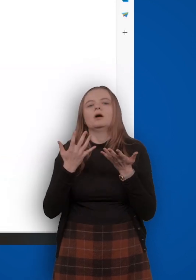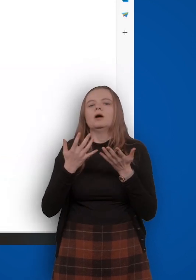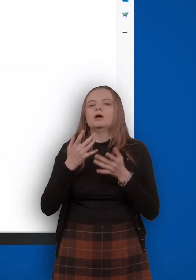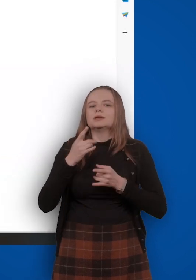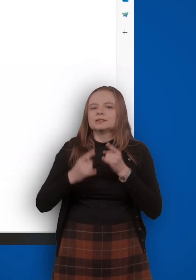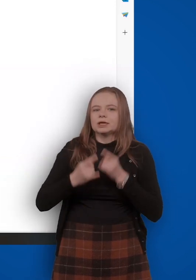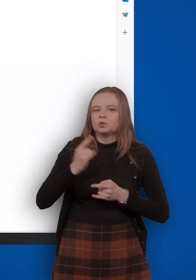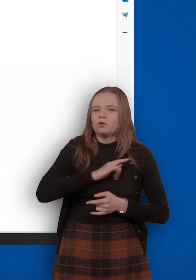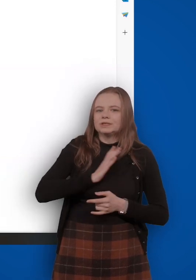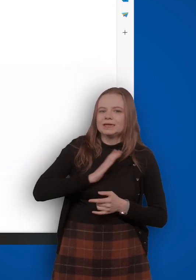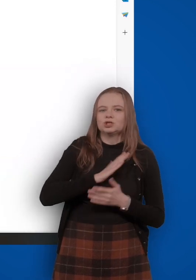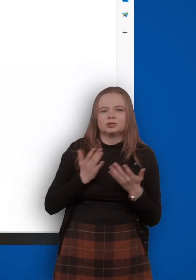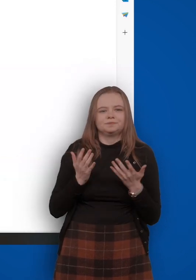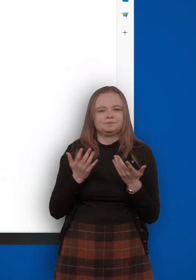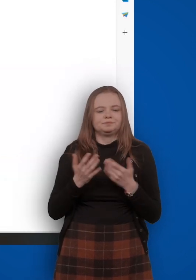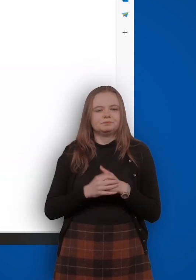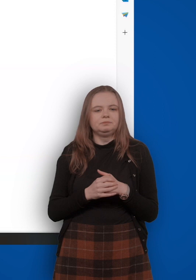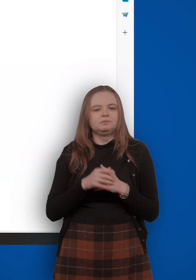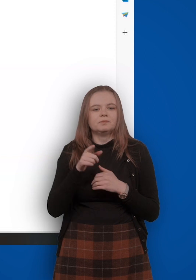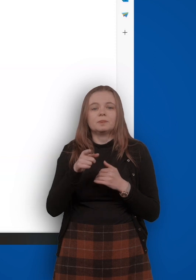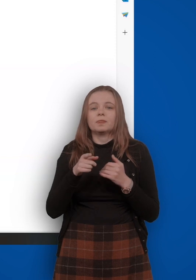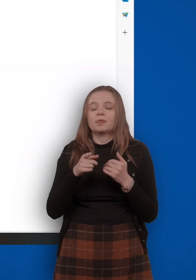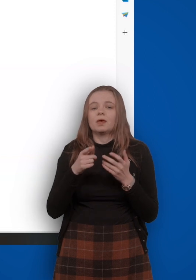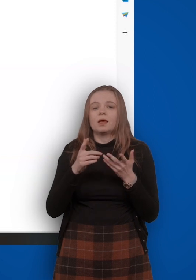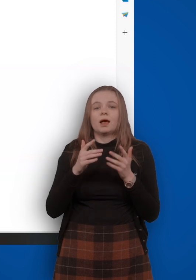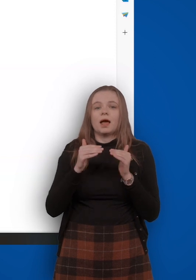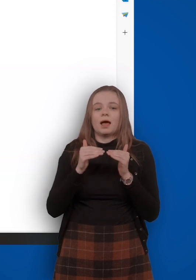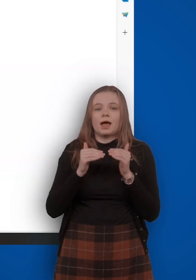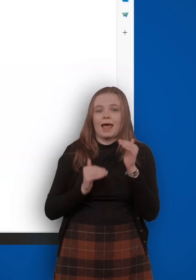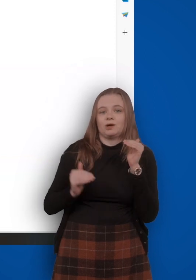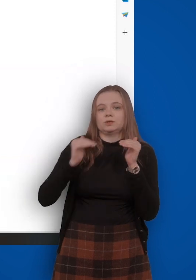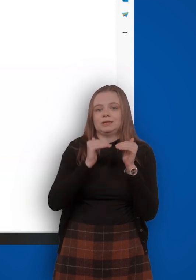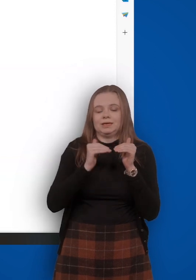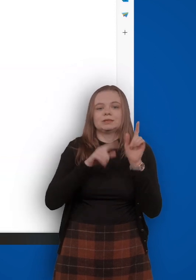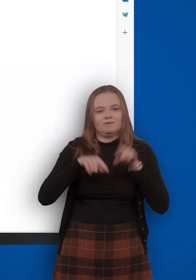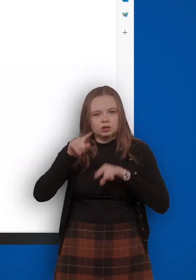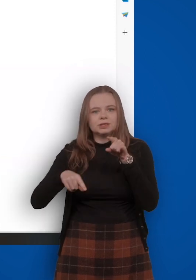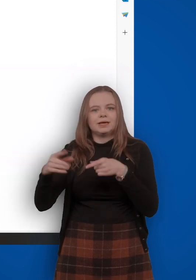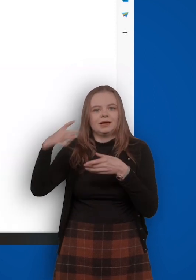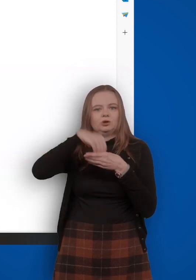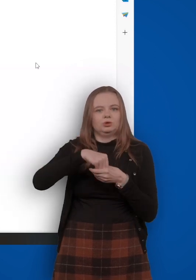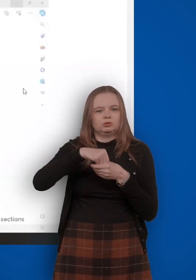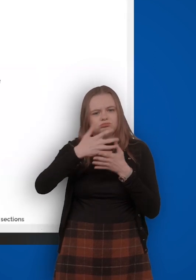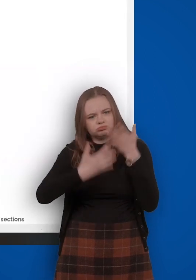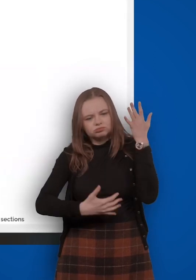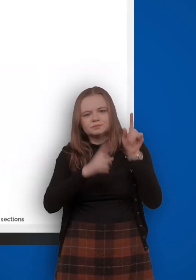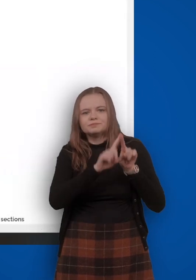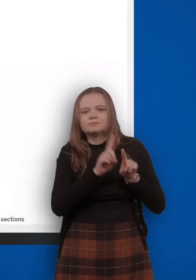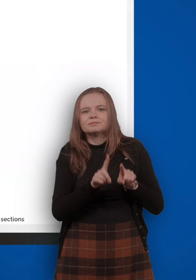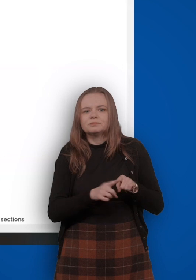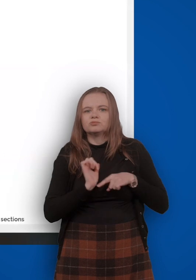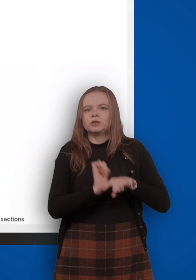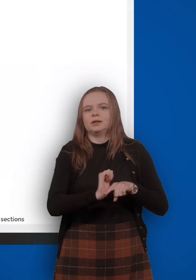orientation. And the final facet is equity, diversity, and inclusion. So I wanted to